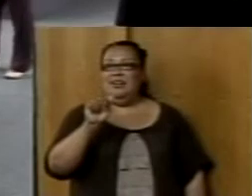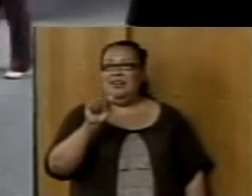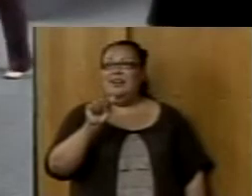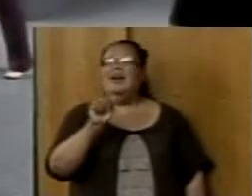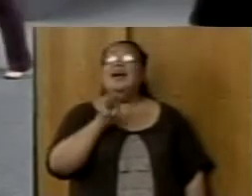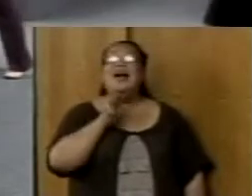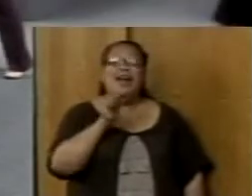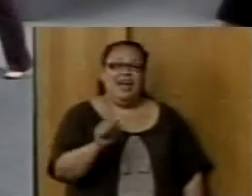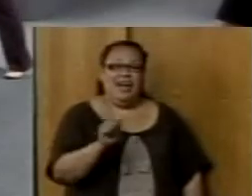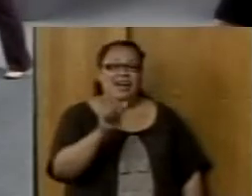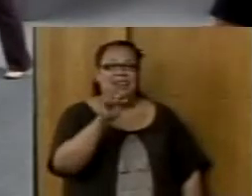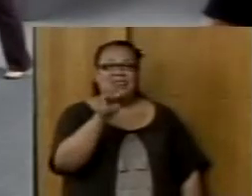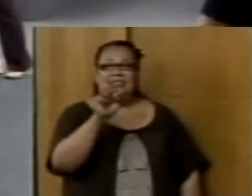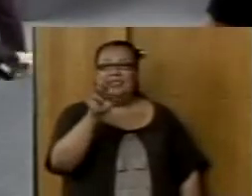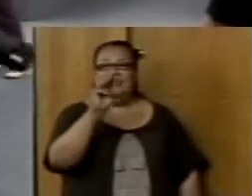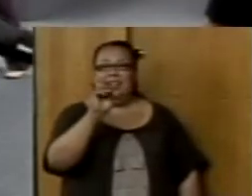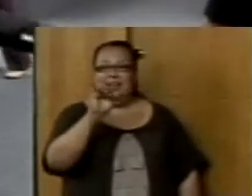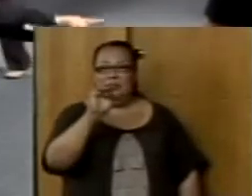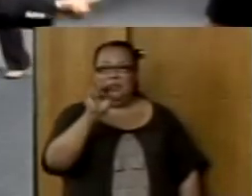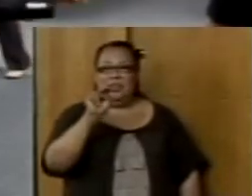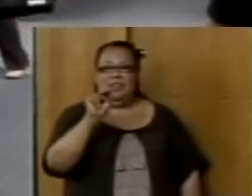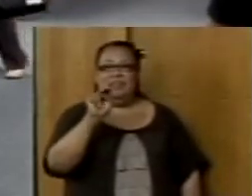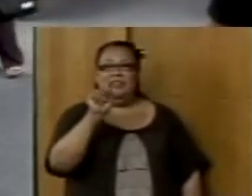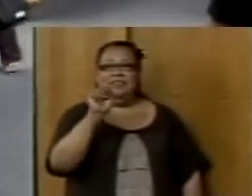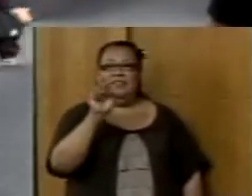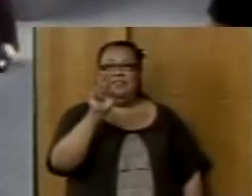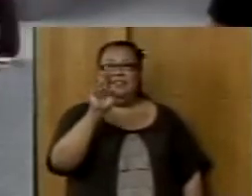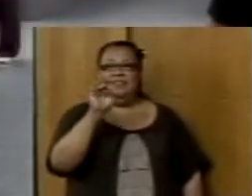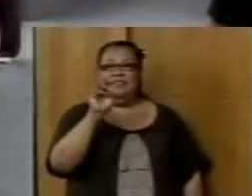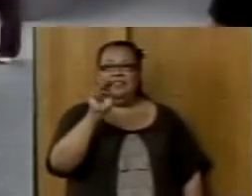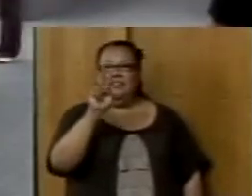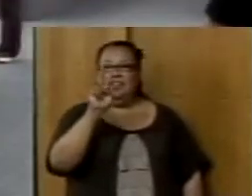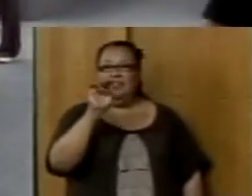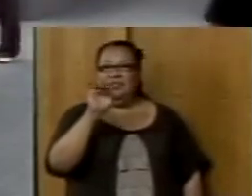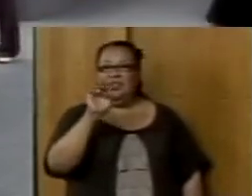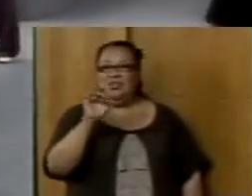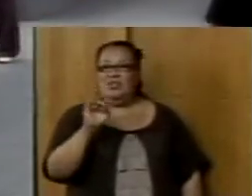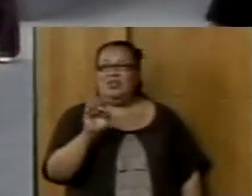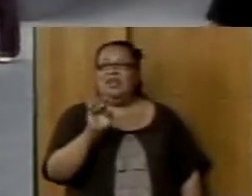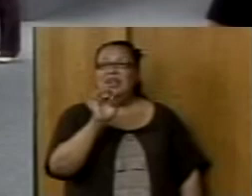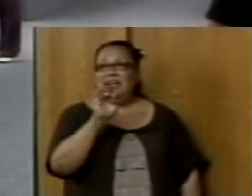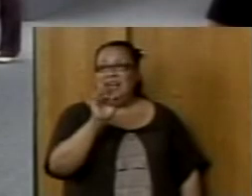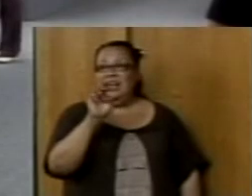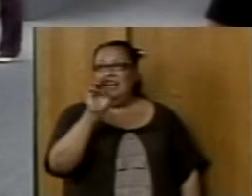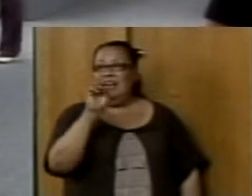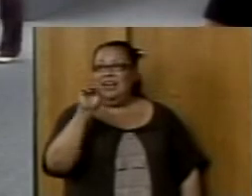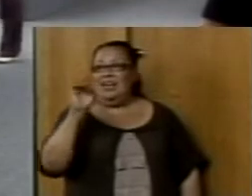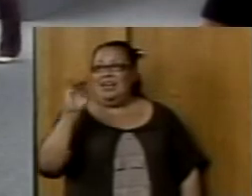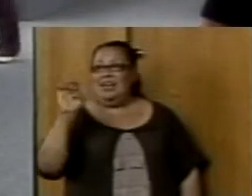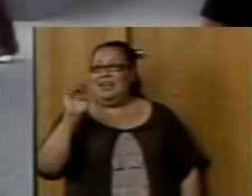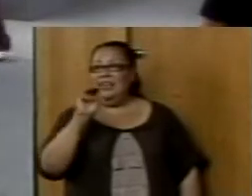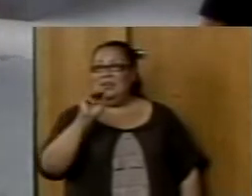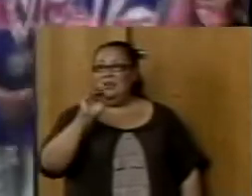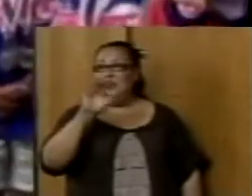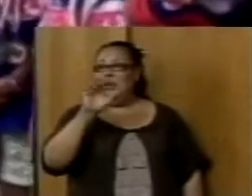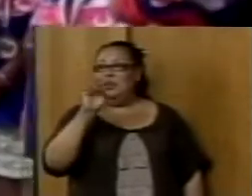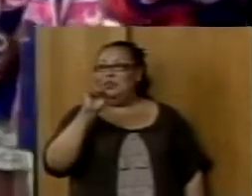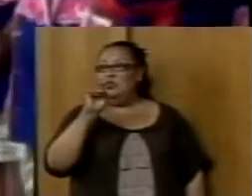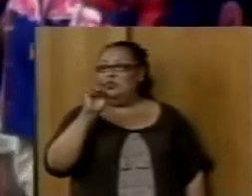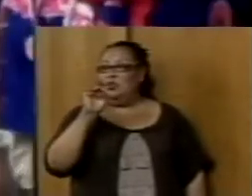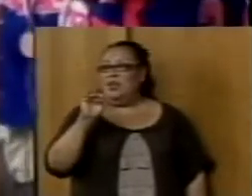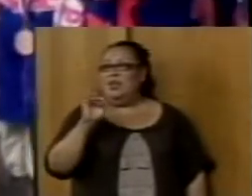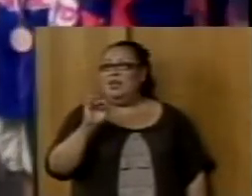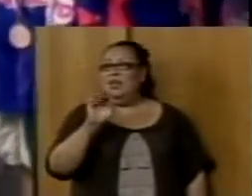and Damien Treviño. And our staff is Eri Maldonado and